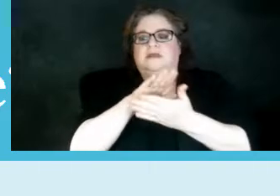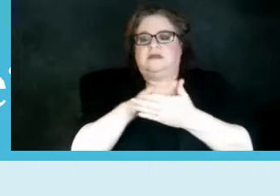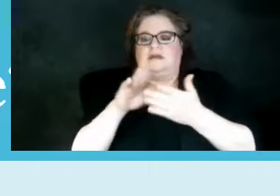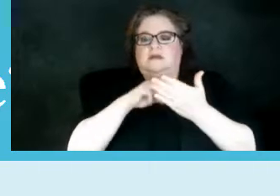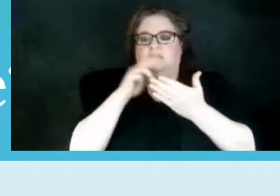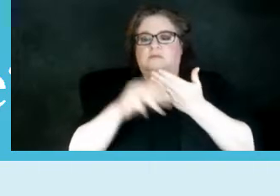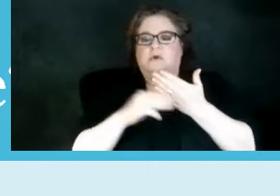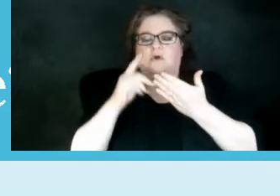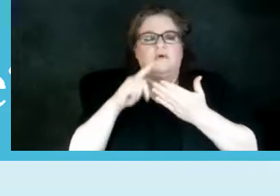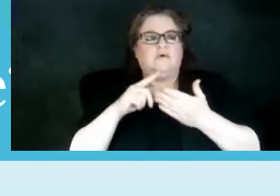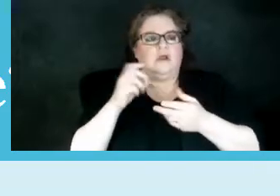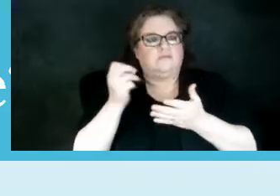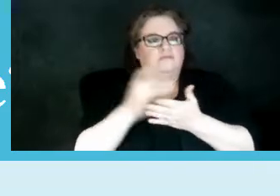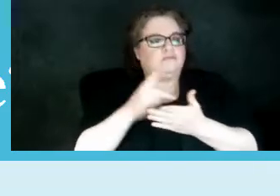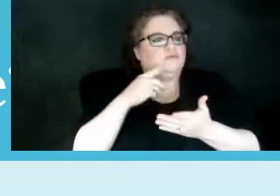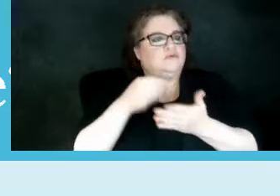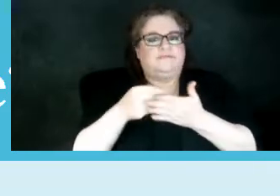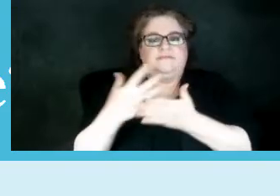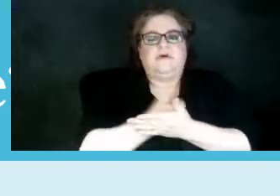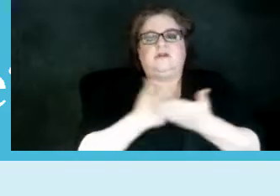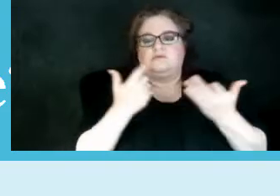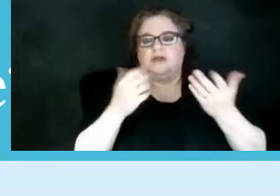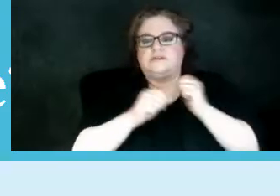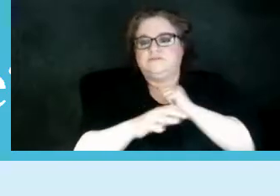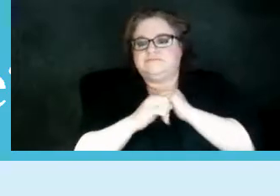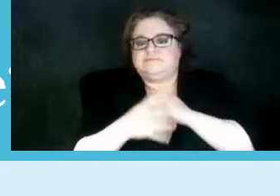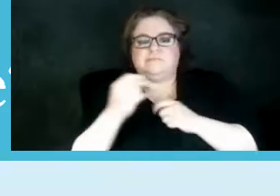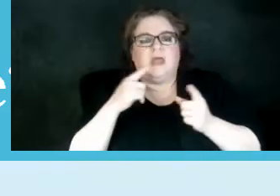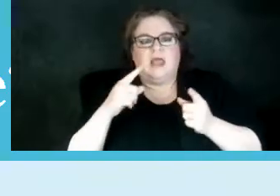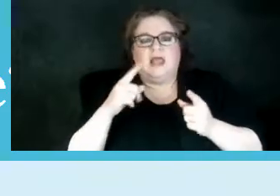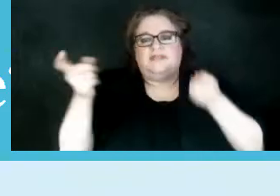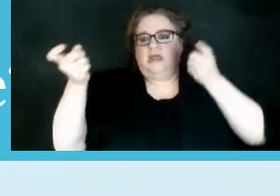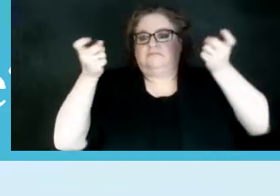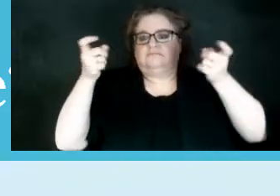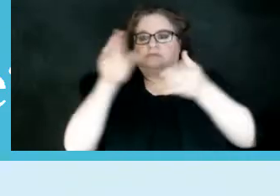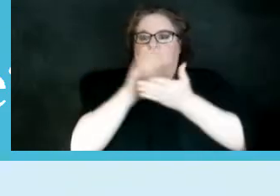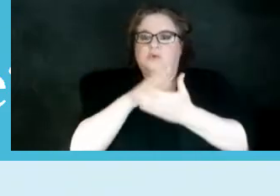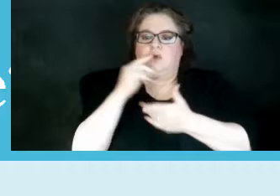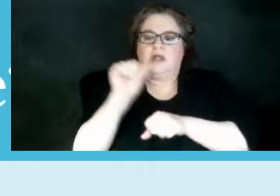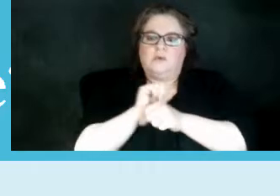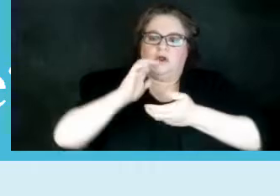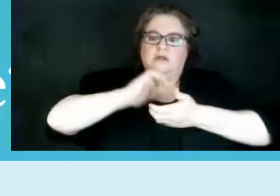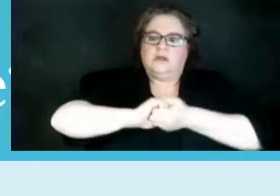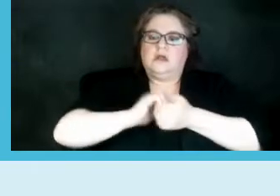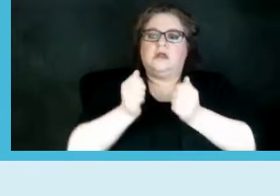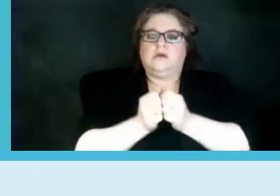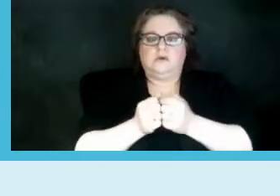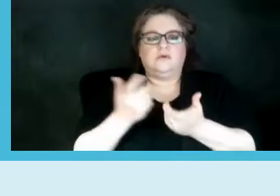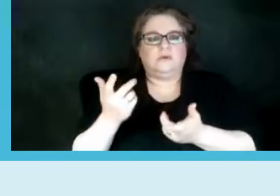approve fundraisers. They are a governing body of the school and they work in partnership with the